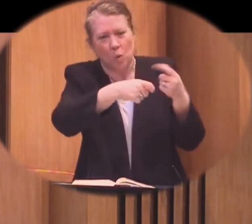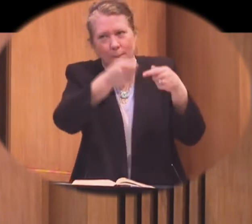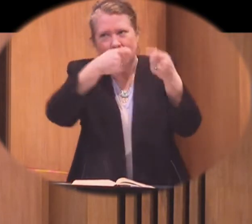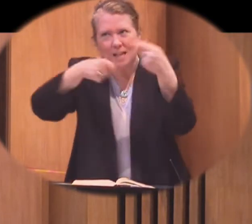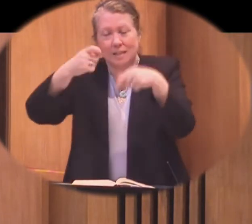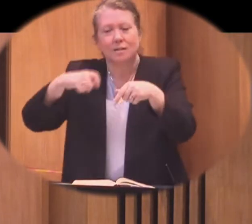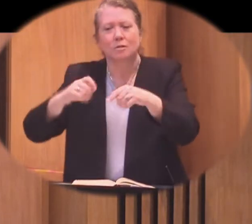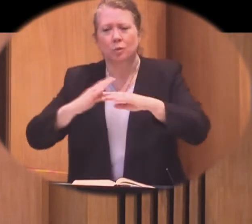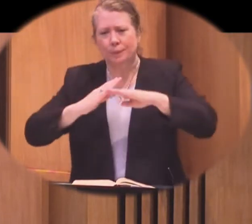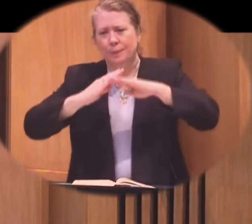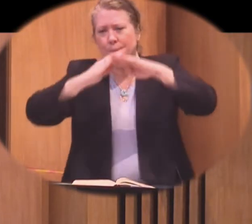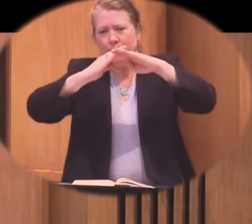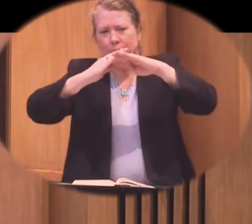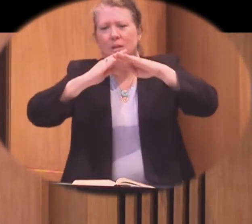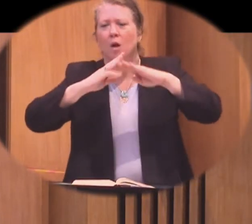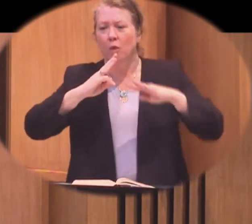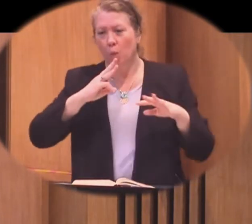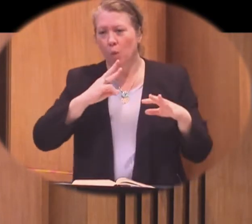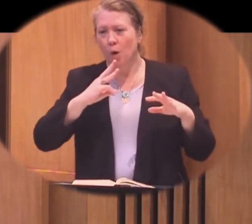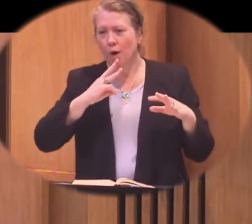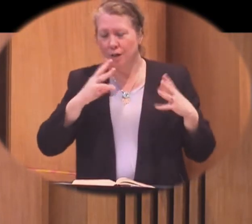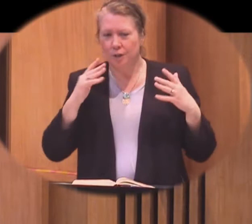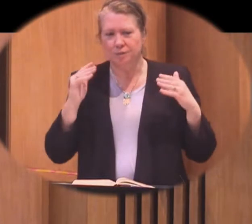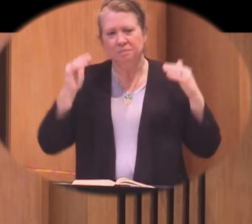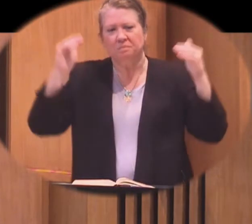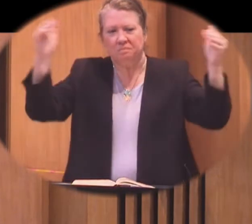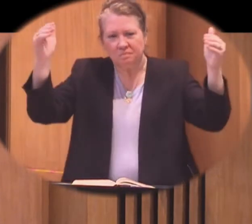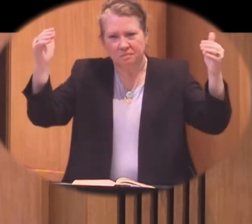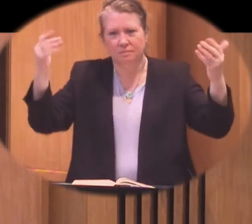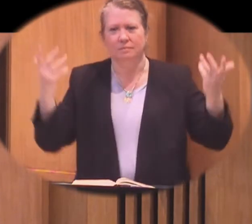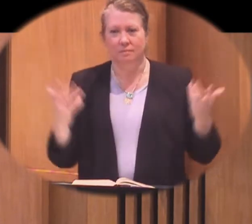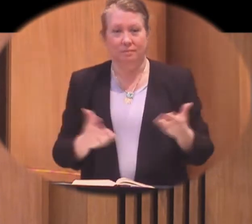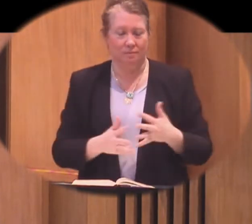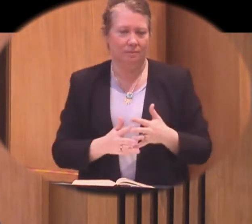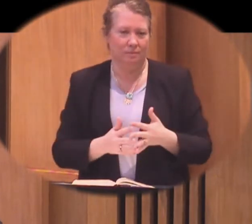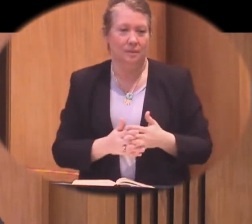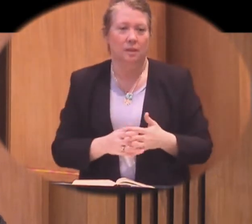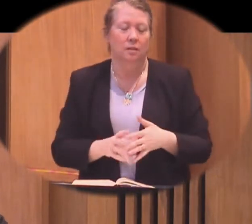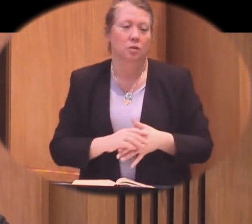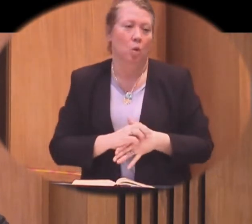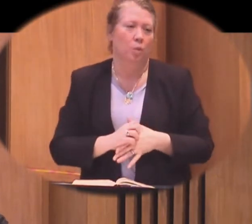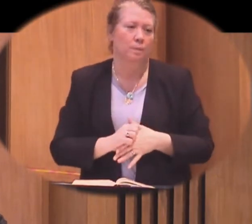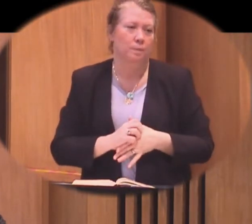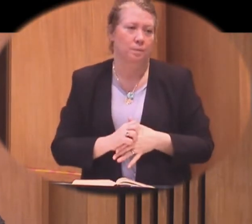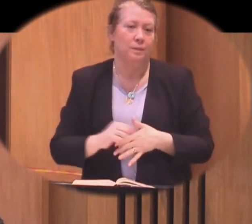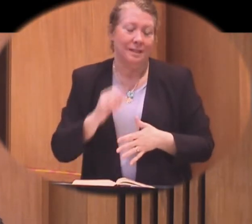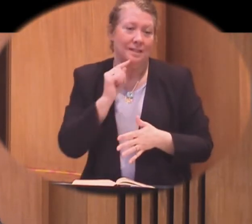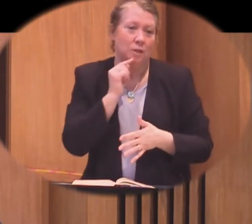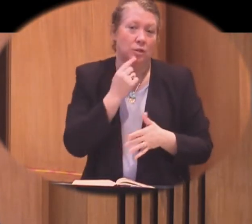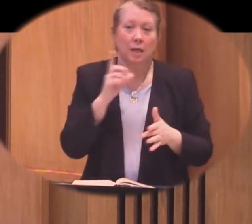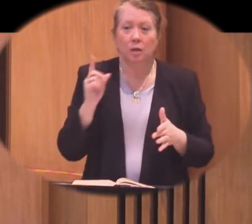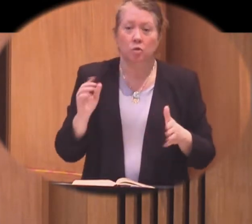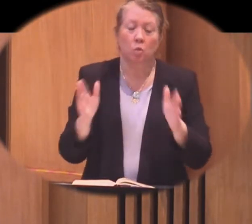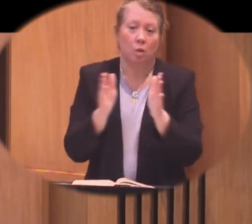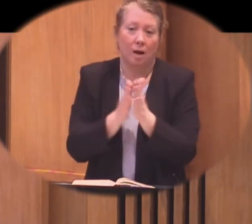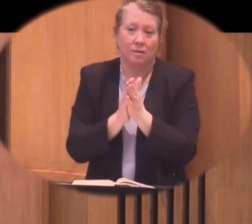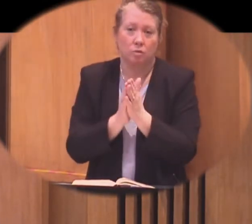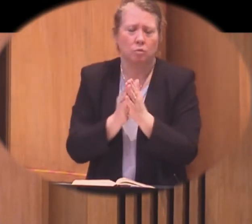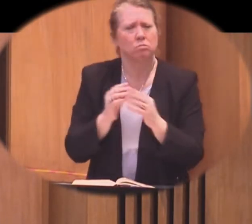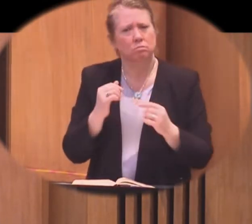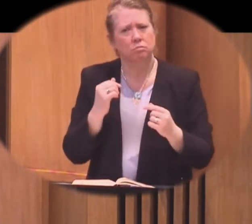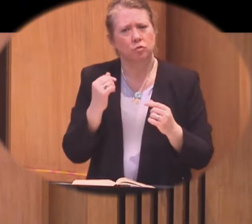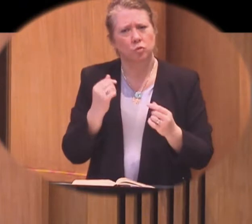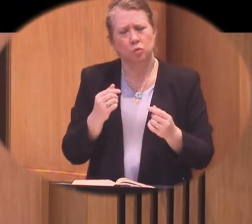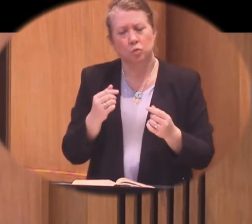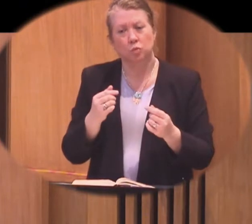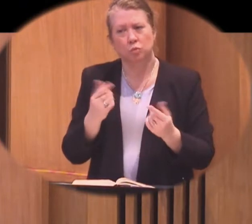church safe from being threatened by all of the rain. So I ask you seriously to take this